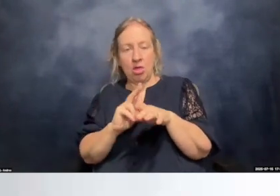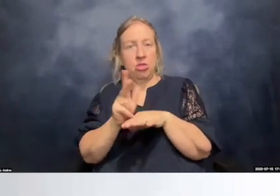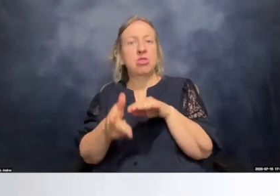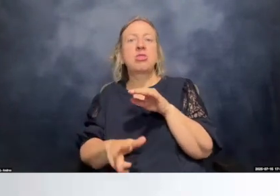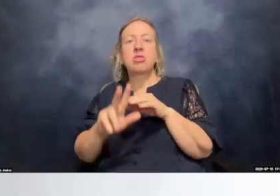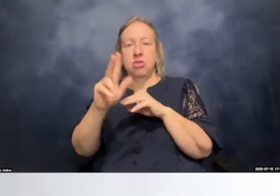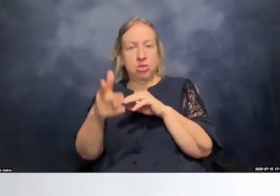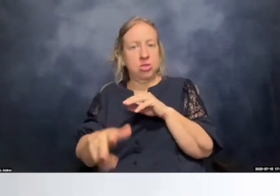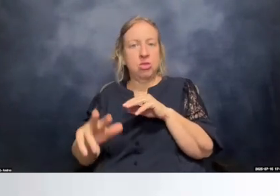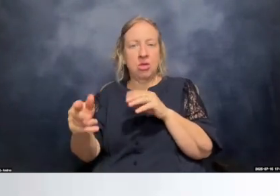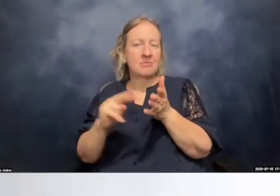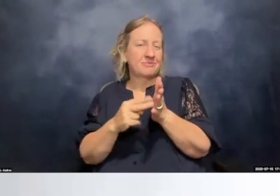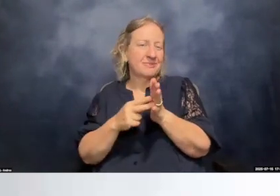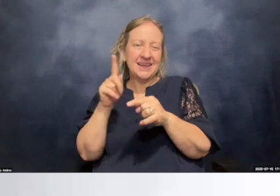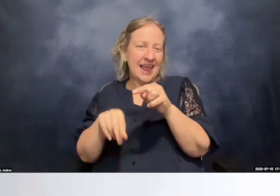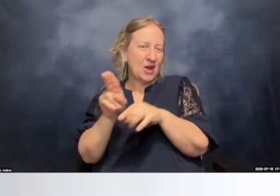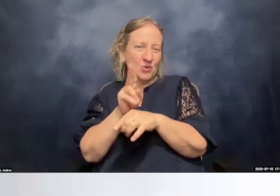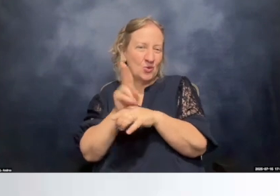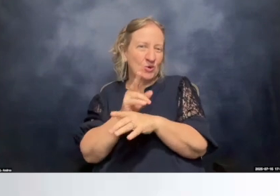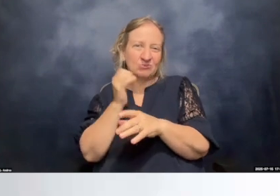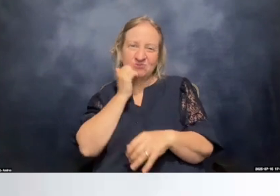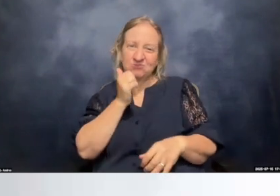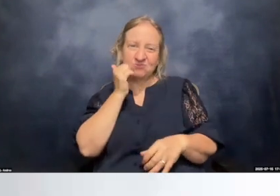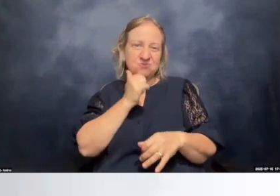those modes impractical for regular use.